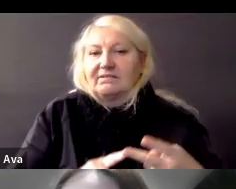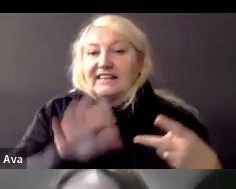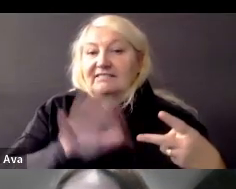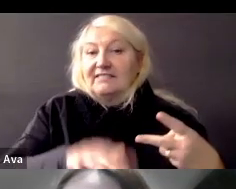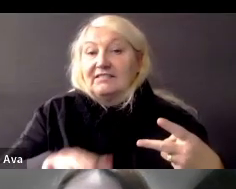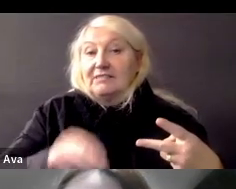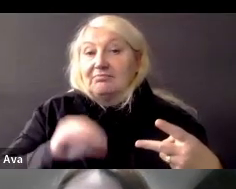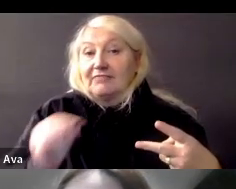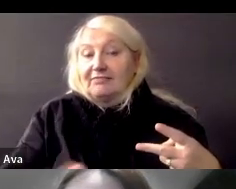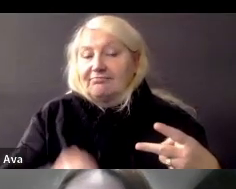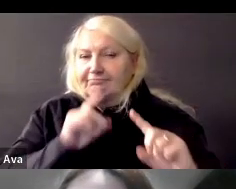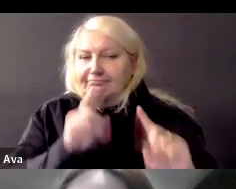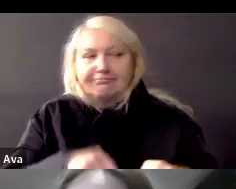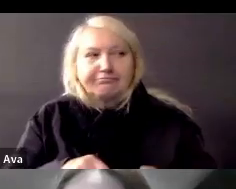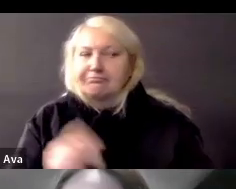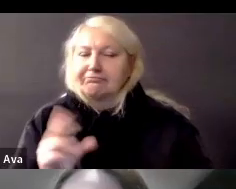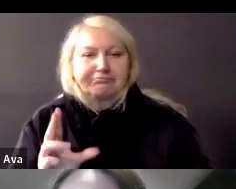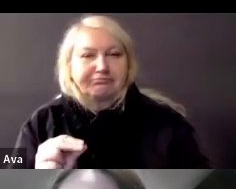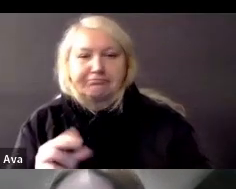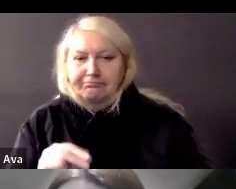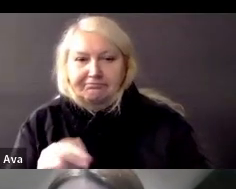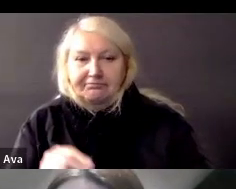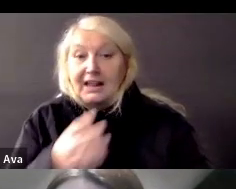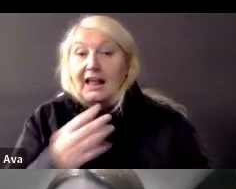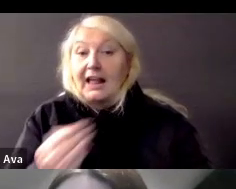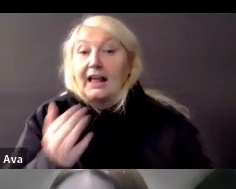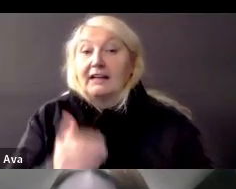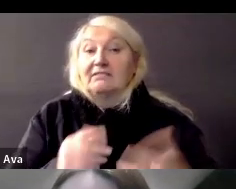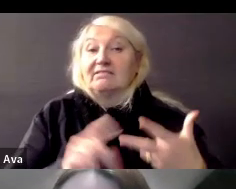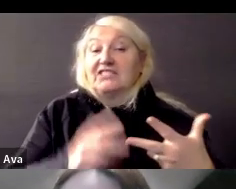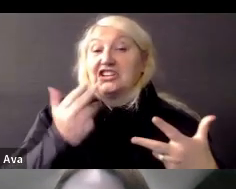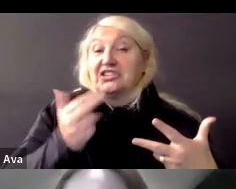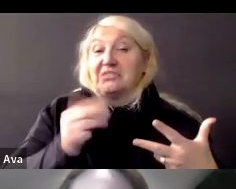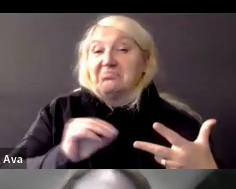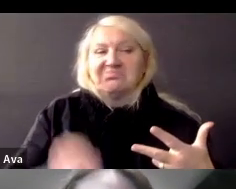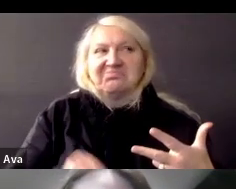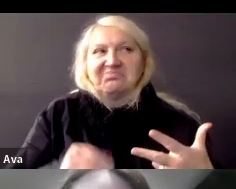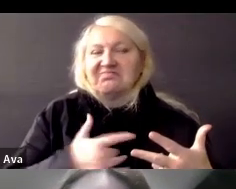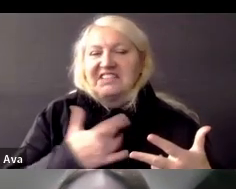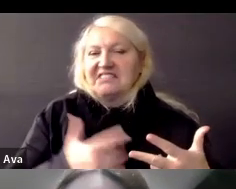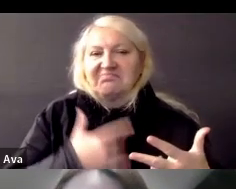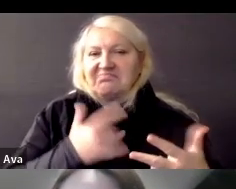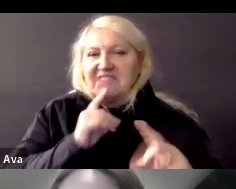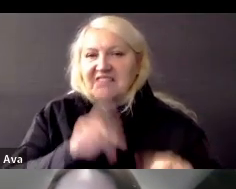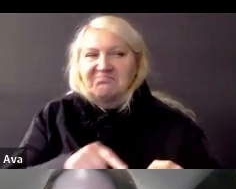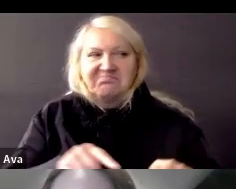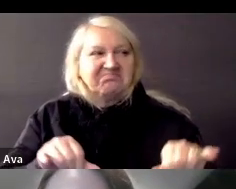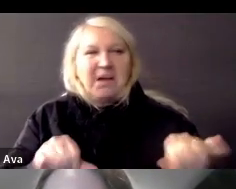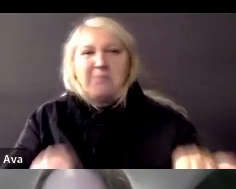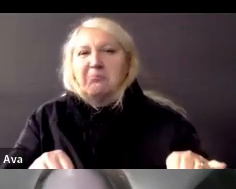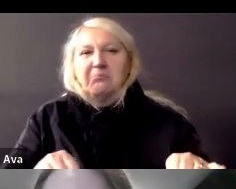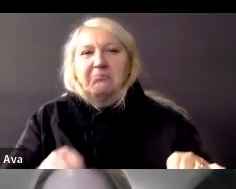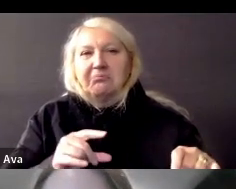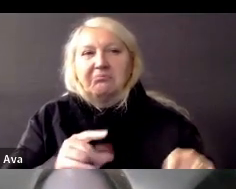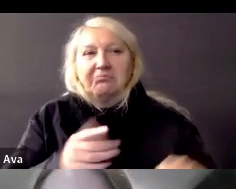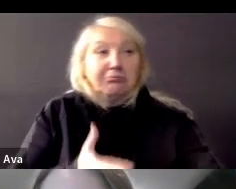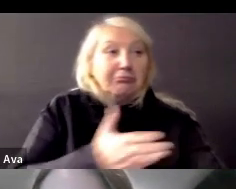55% of the audience said no, and 13% of the audience said no change.